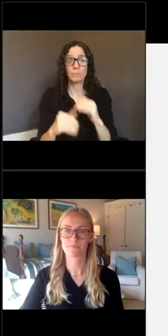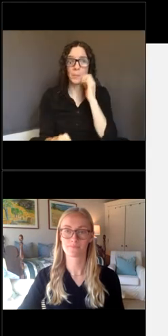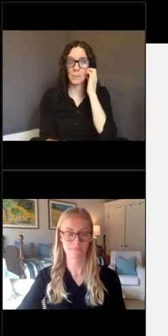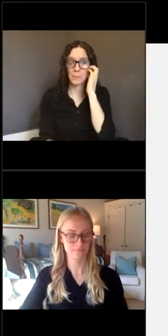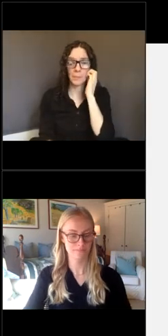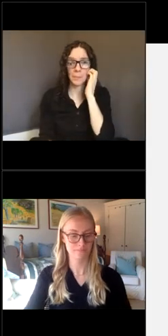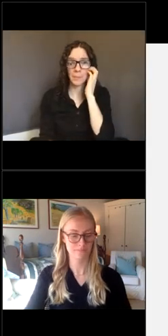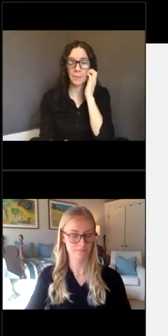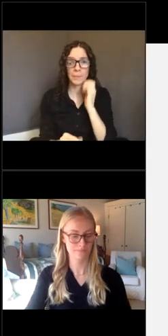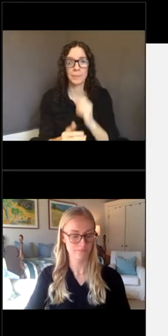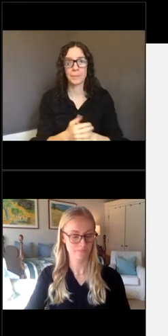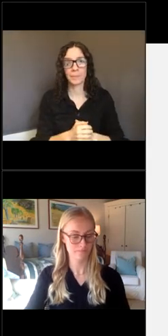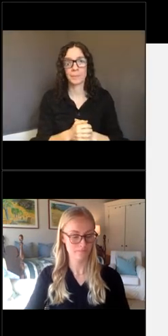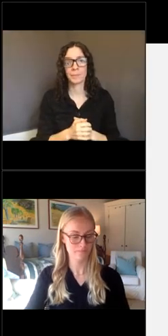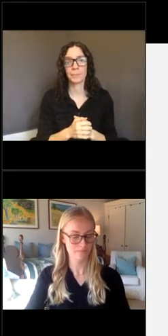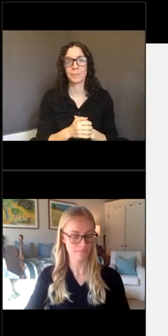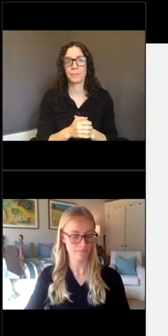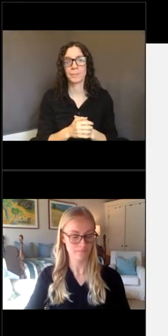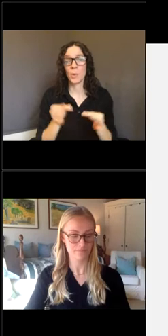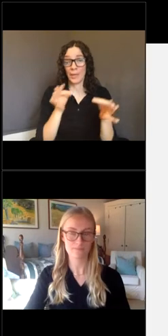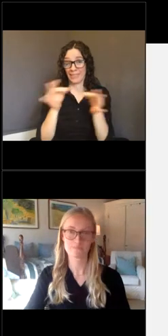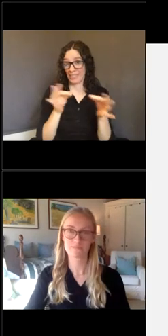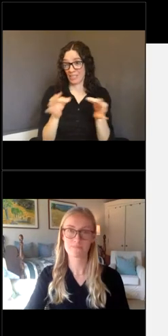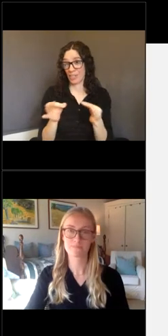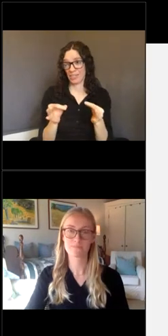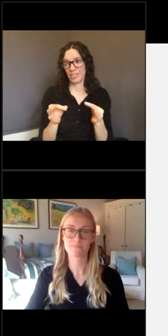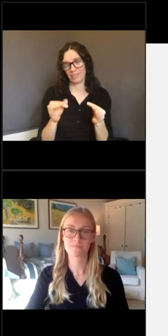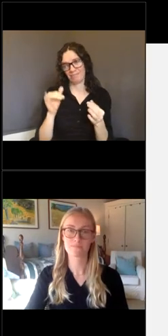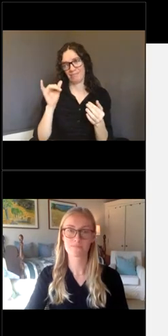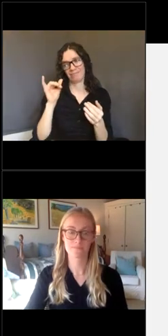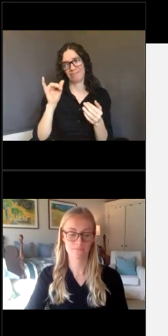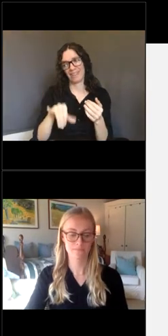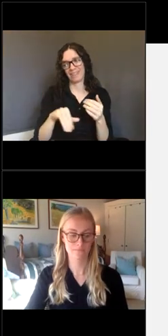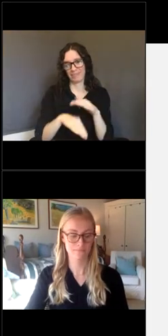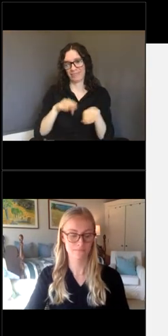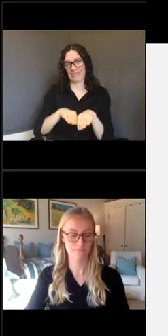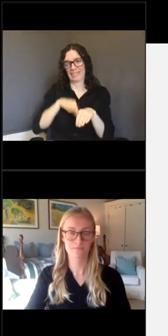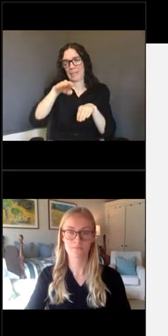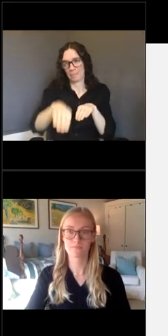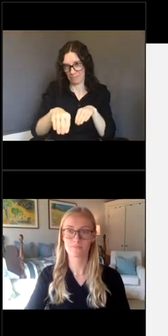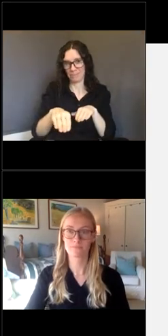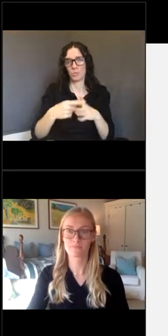Definitions, that's key. That gets us started and it gives us the foundation.